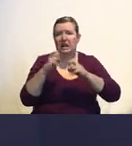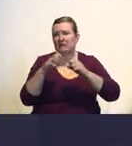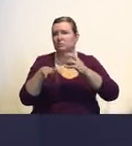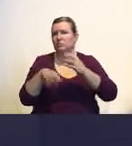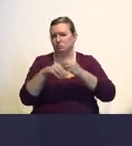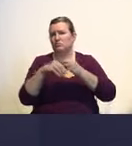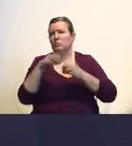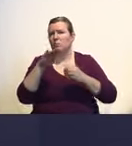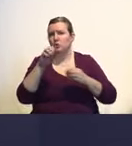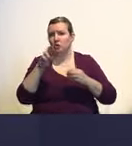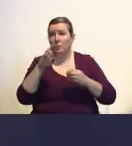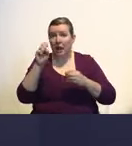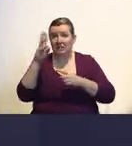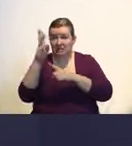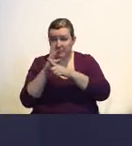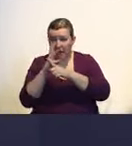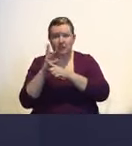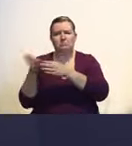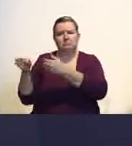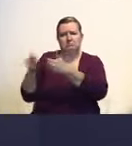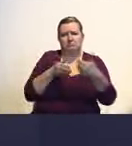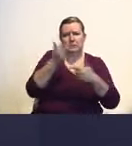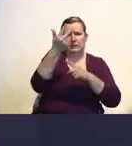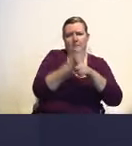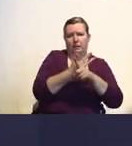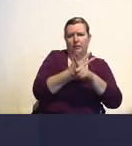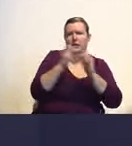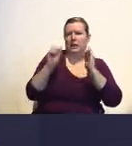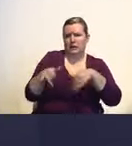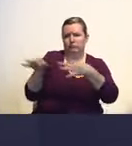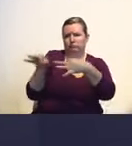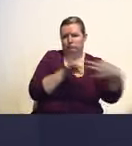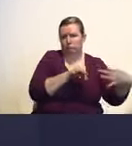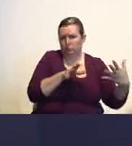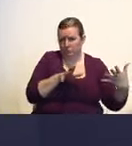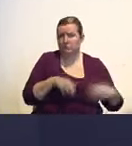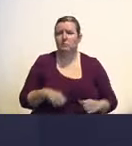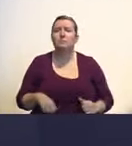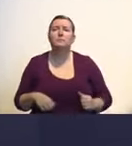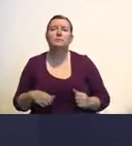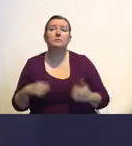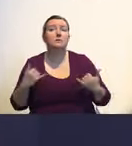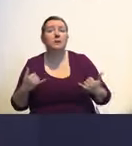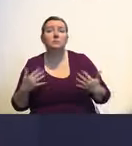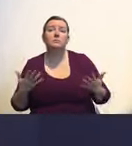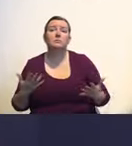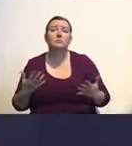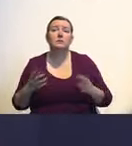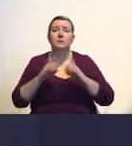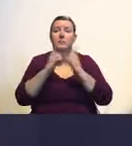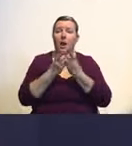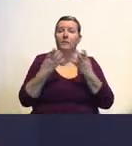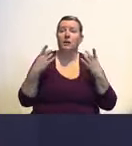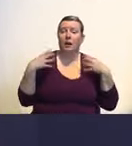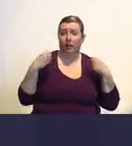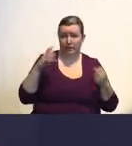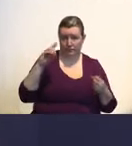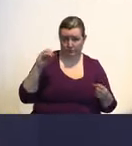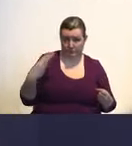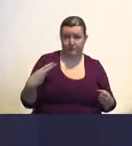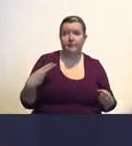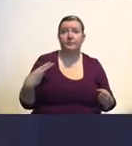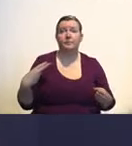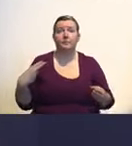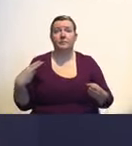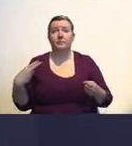to date. As the governor mentioned, today the department's Communicable Disease Service is releasing